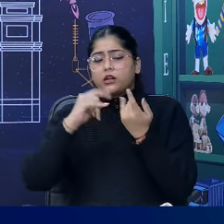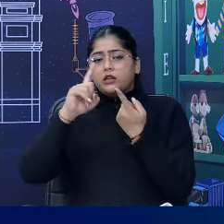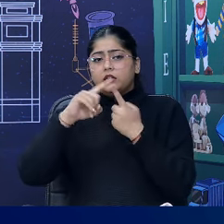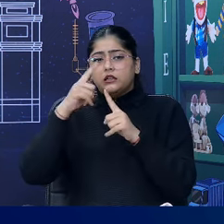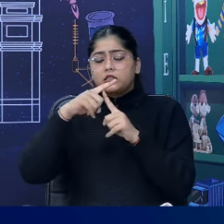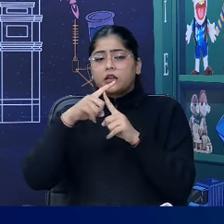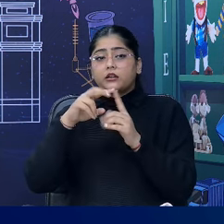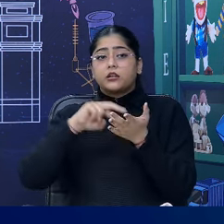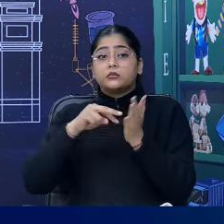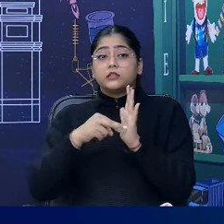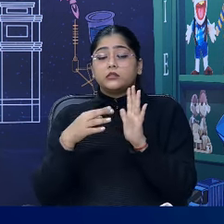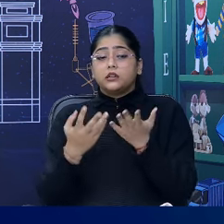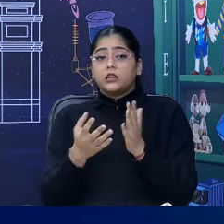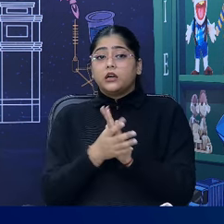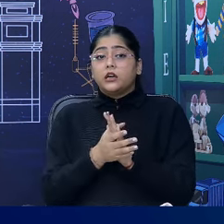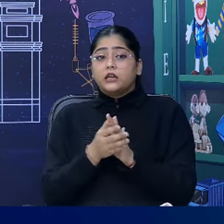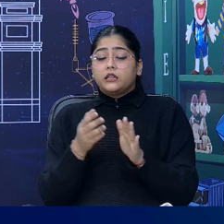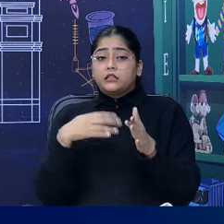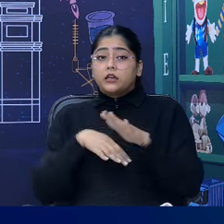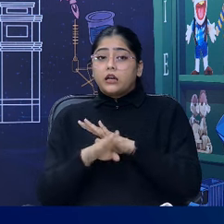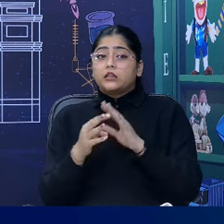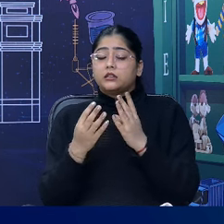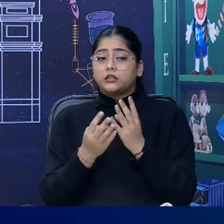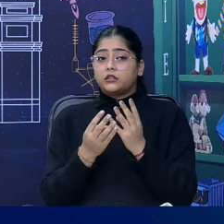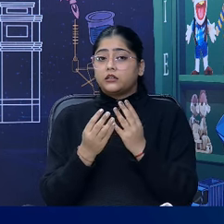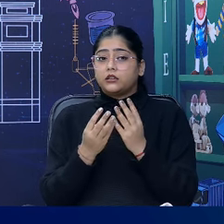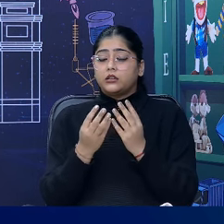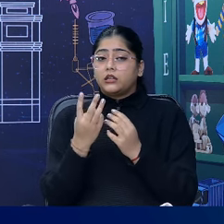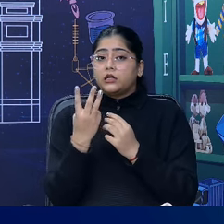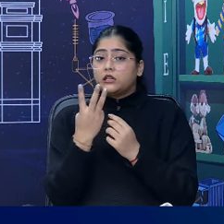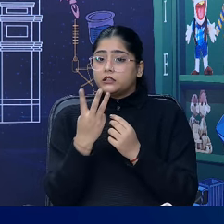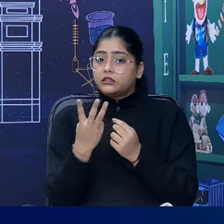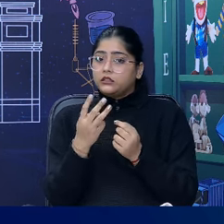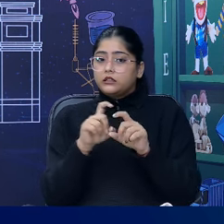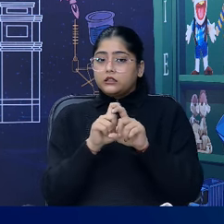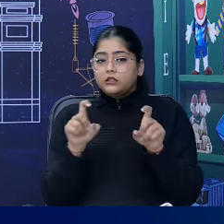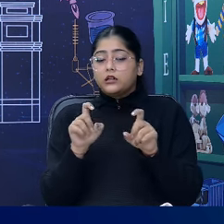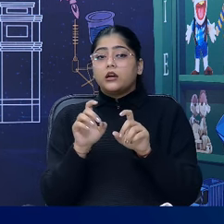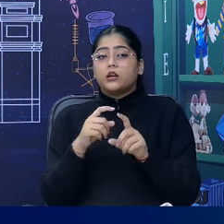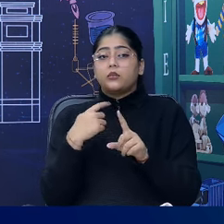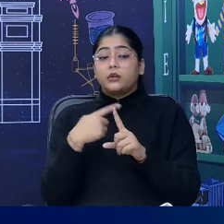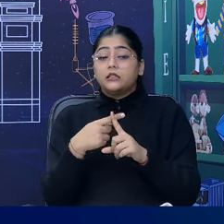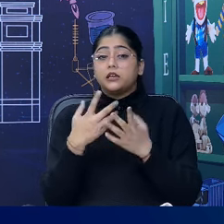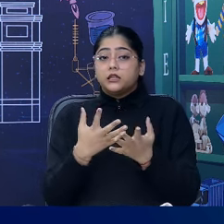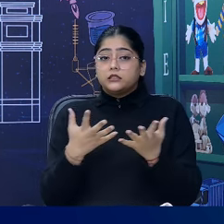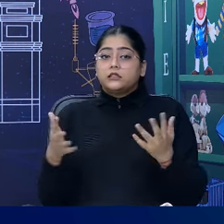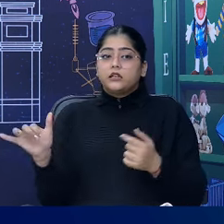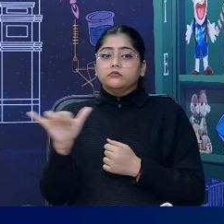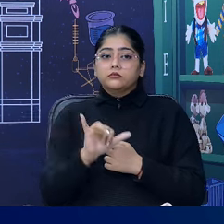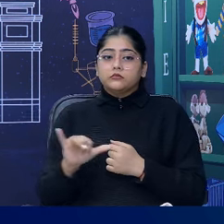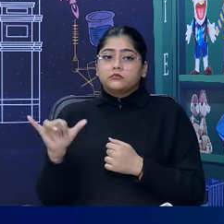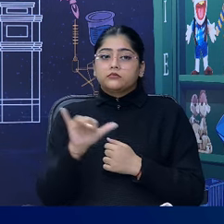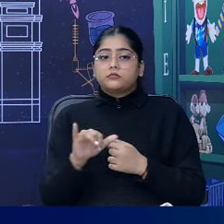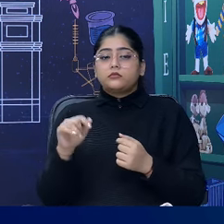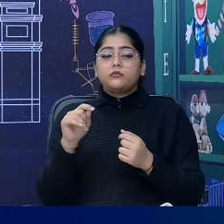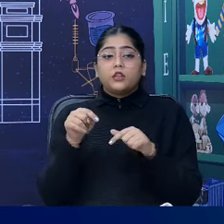condition is number of elements should be equal and elements should be same. We cannot write A